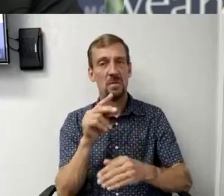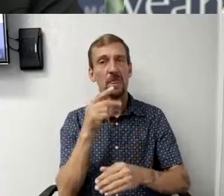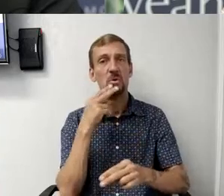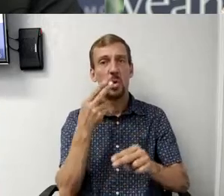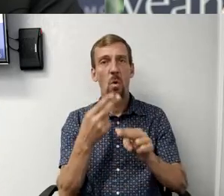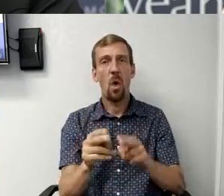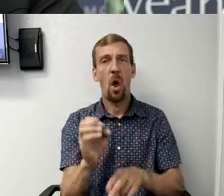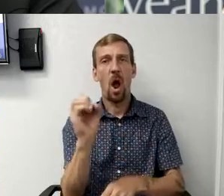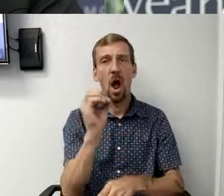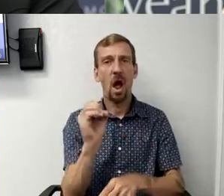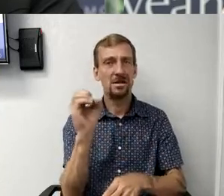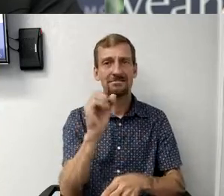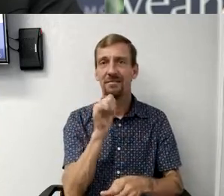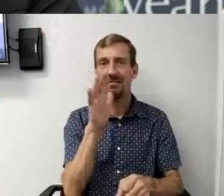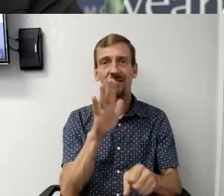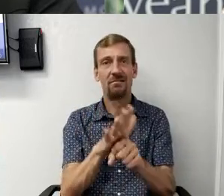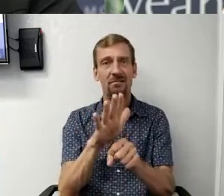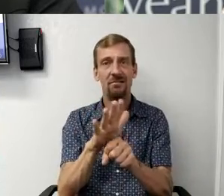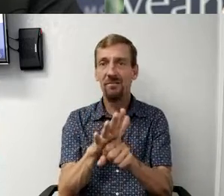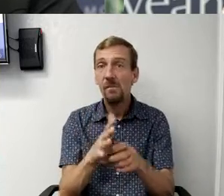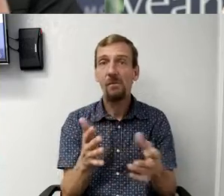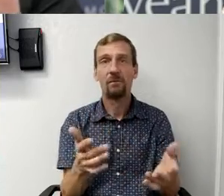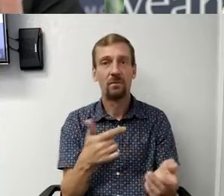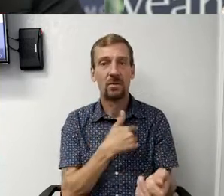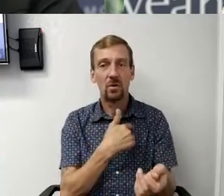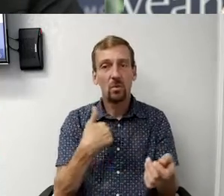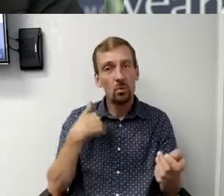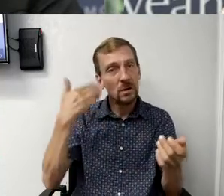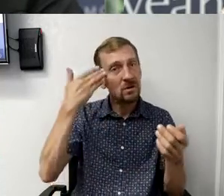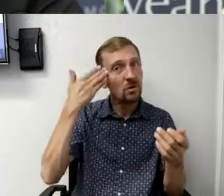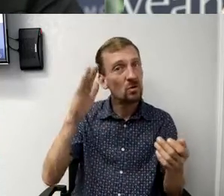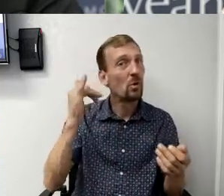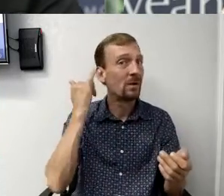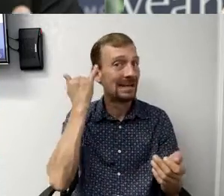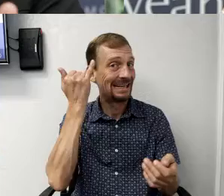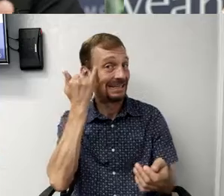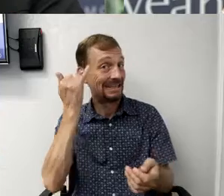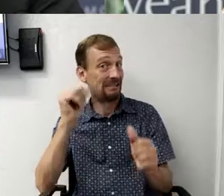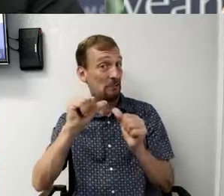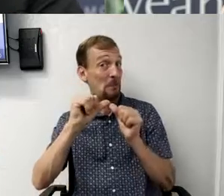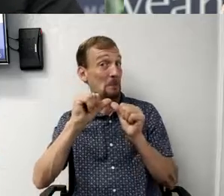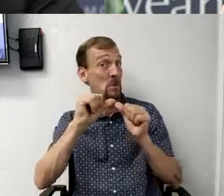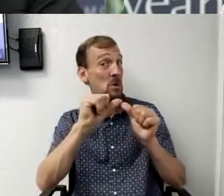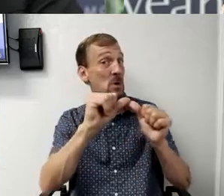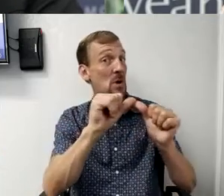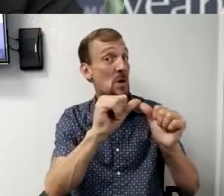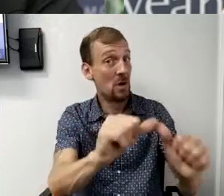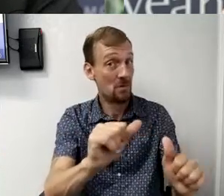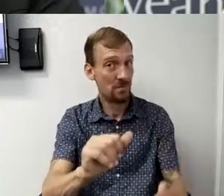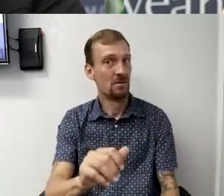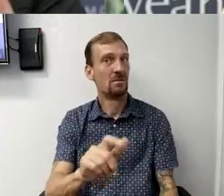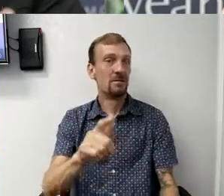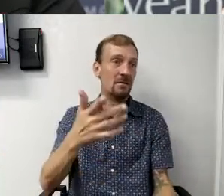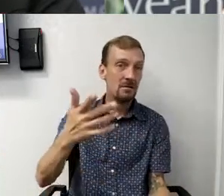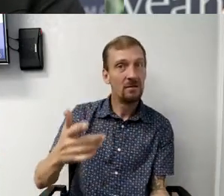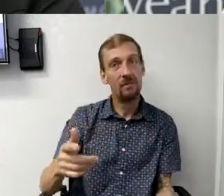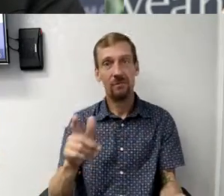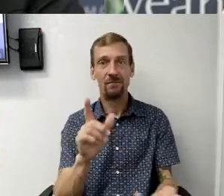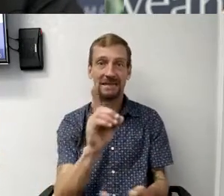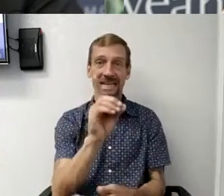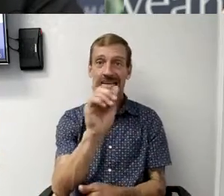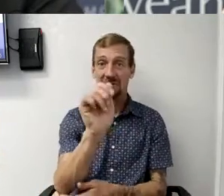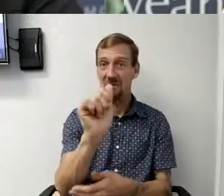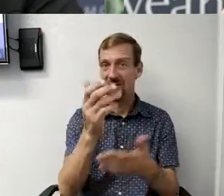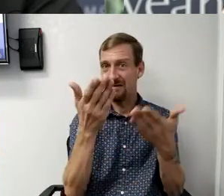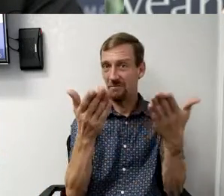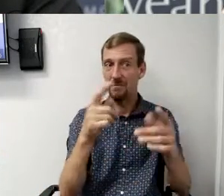time. While it doesn't have, maybe, we don't know yet if it'll have permanent long-term disability, but it does take them a